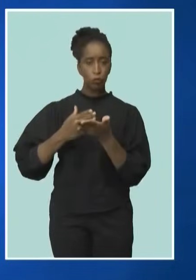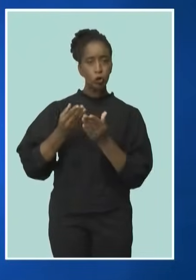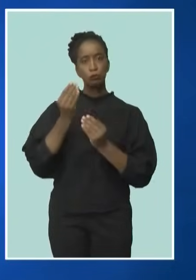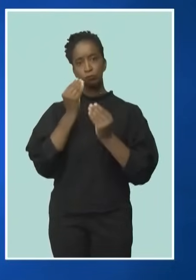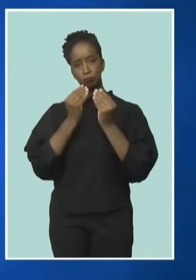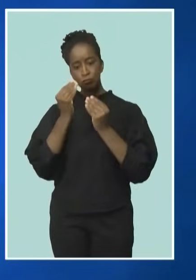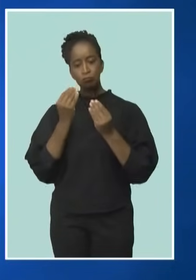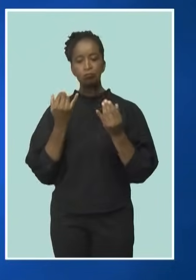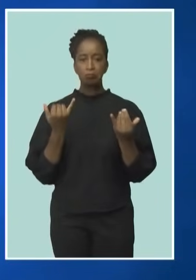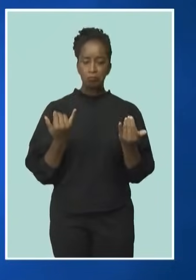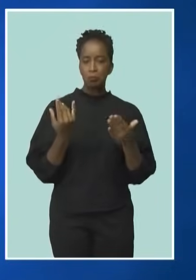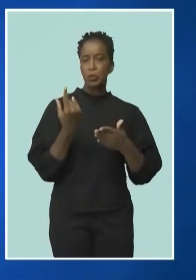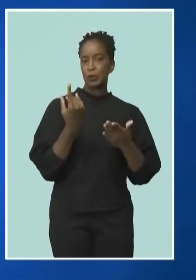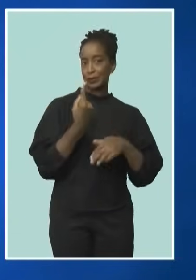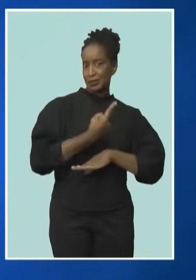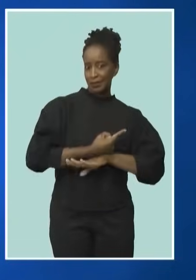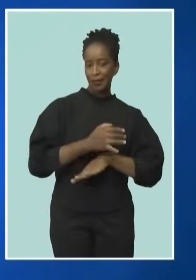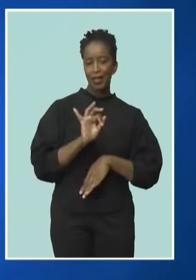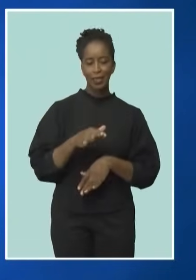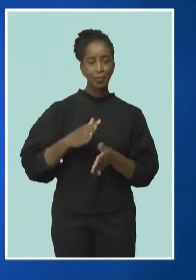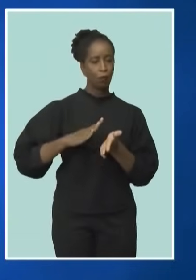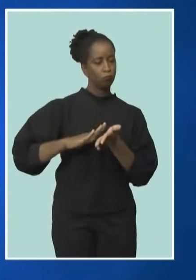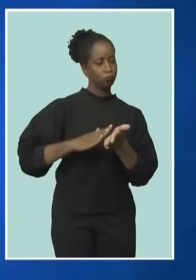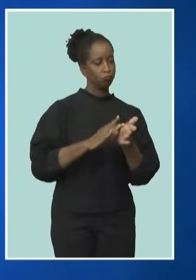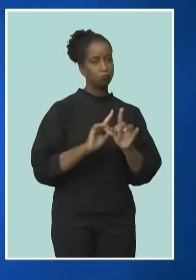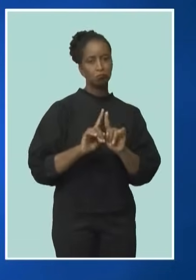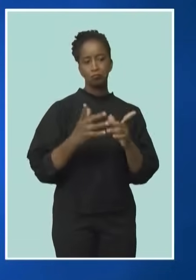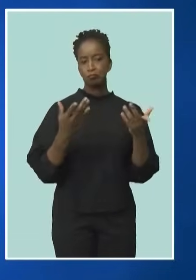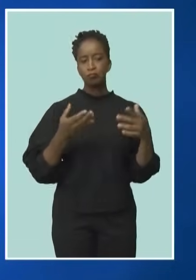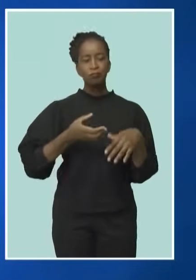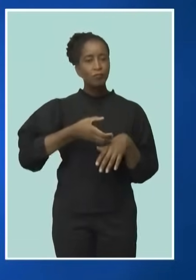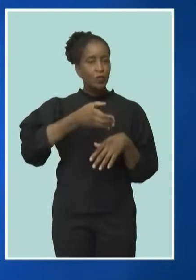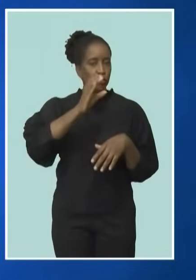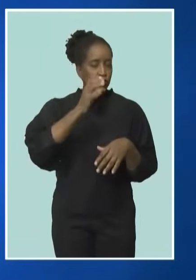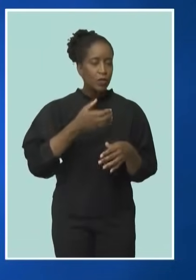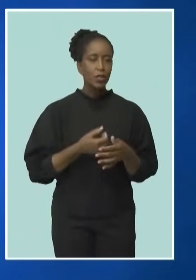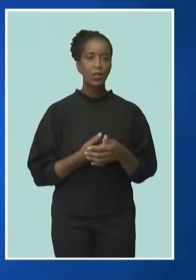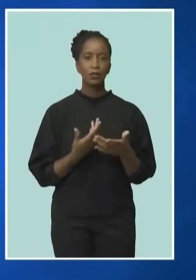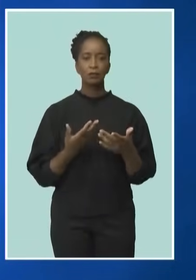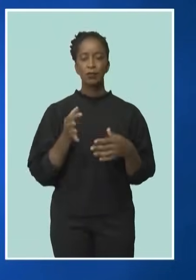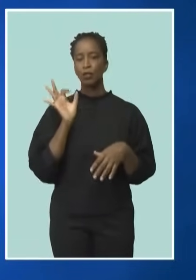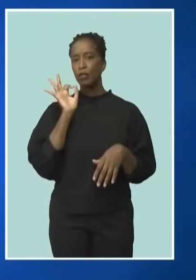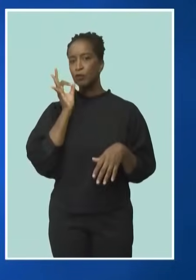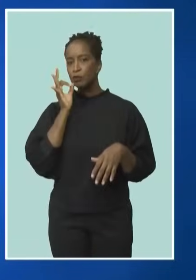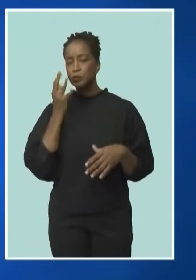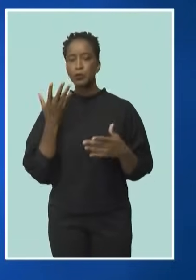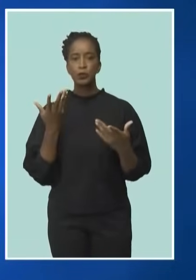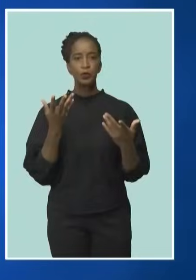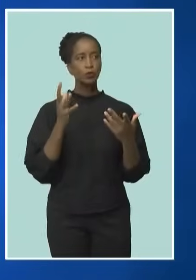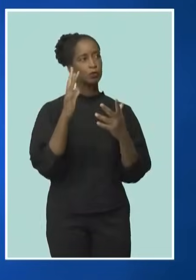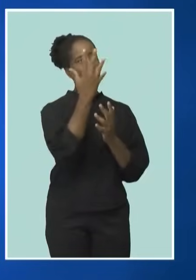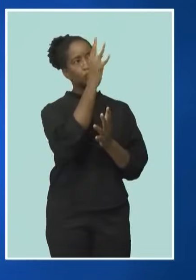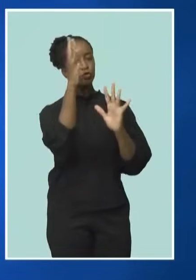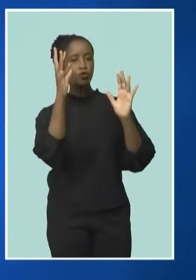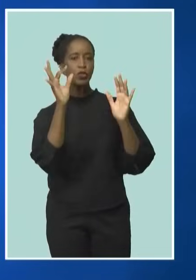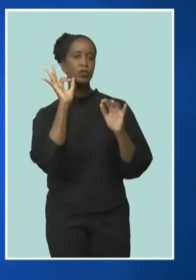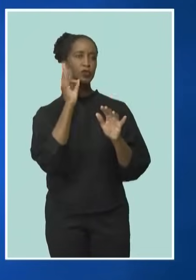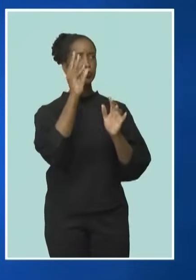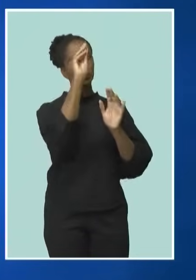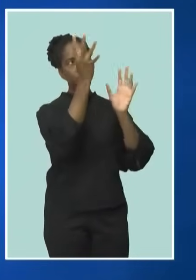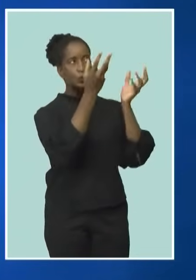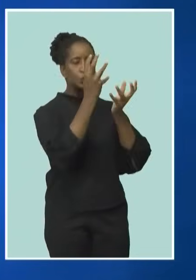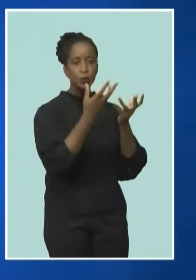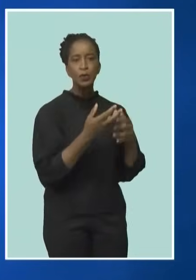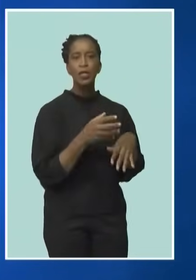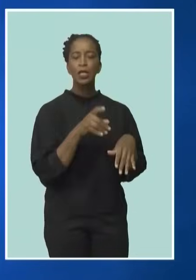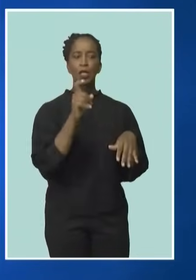have different meal options from breadfruit, drink options from breadfruit, the fruits that are growing in the trees around us. Bring to school instead of a